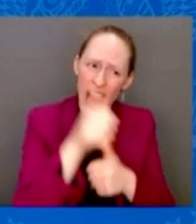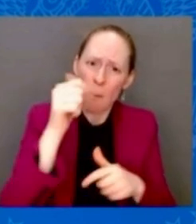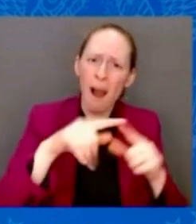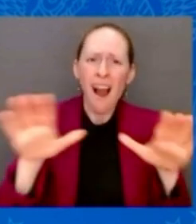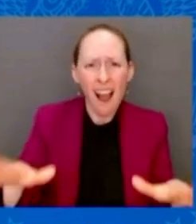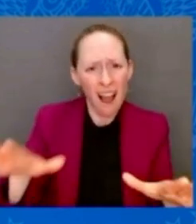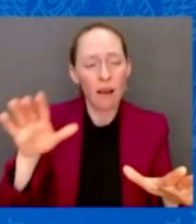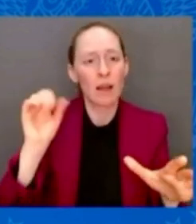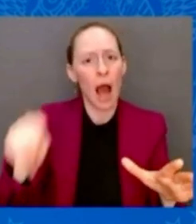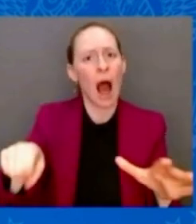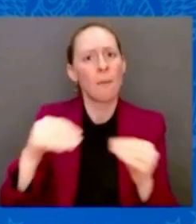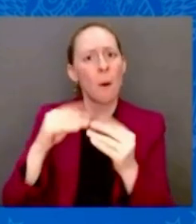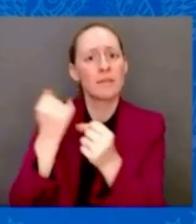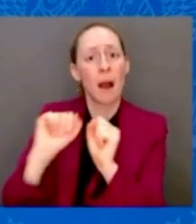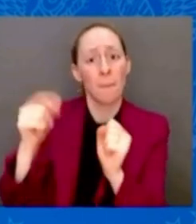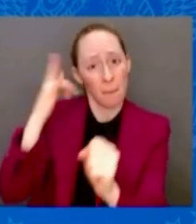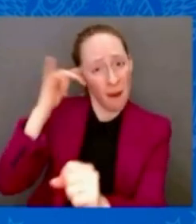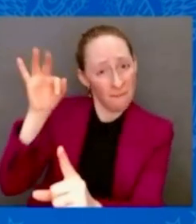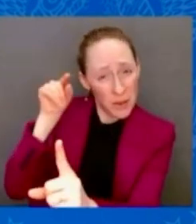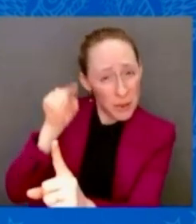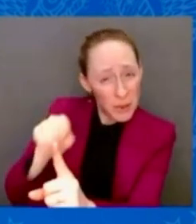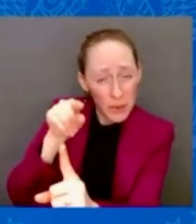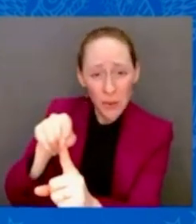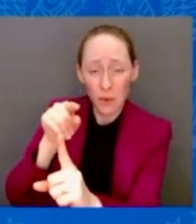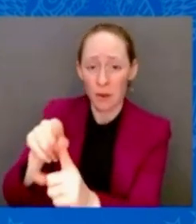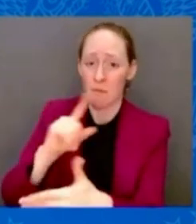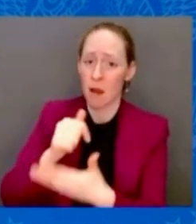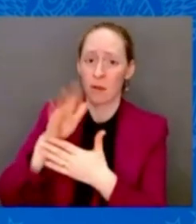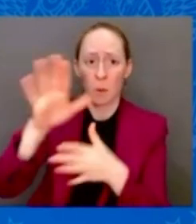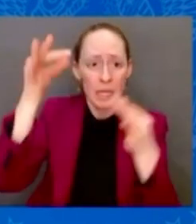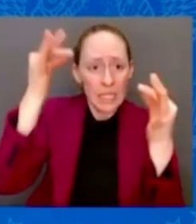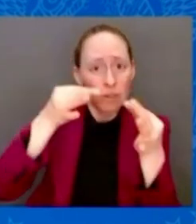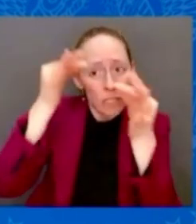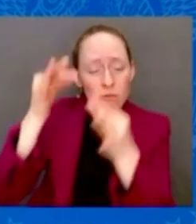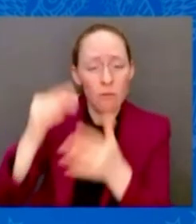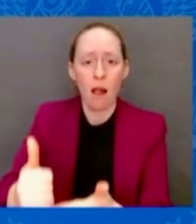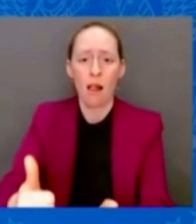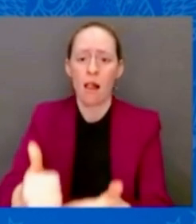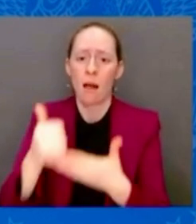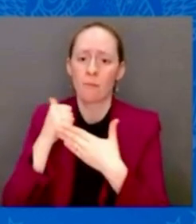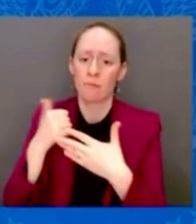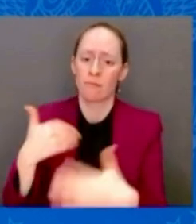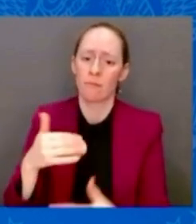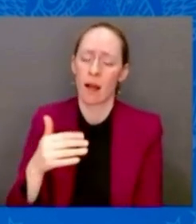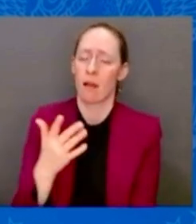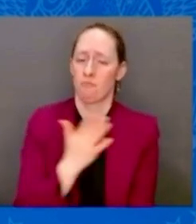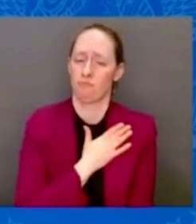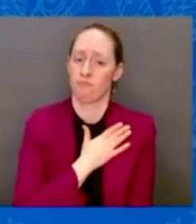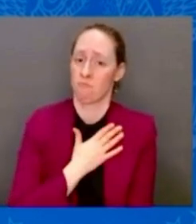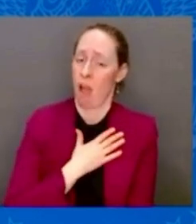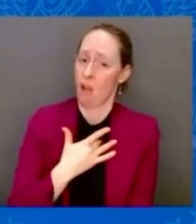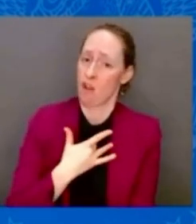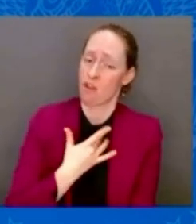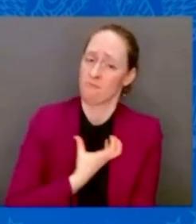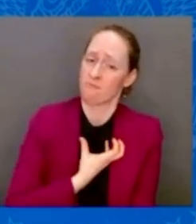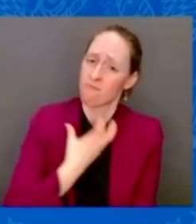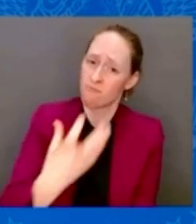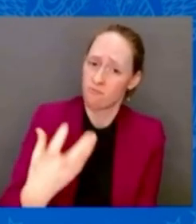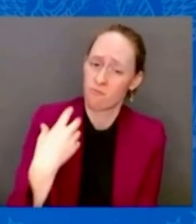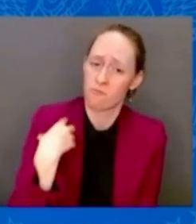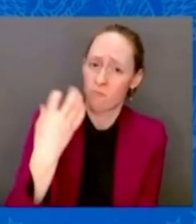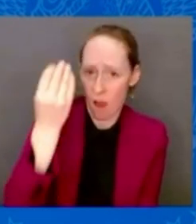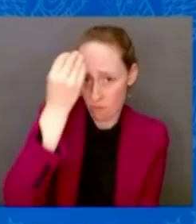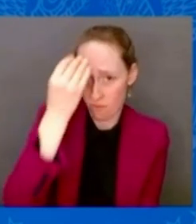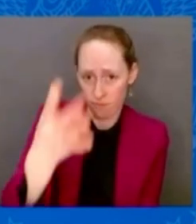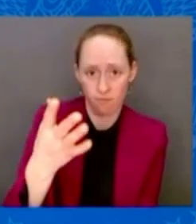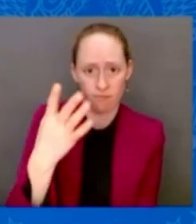we thank you. And we thank you. On a personal level, one of our IFF members' son, a naval officer, is caught